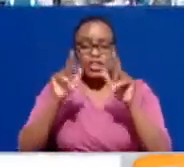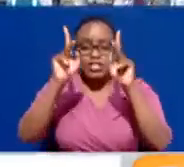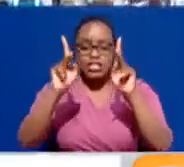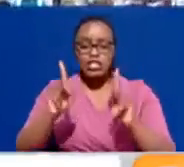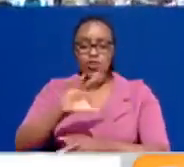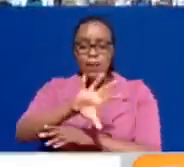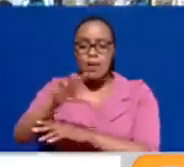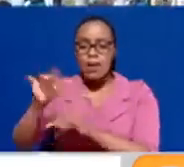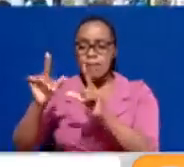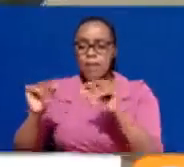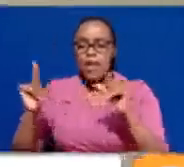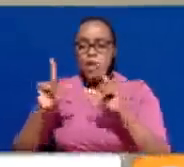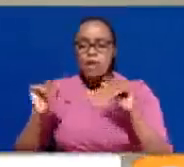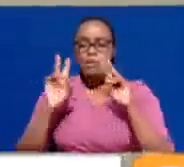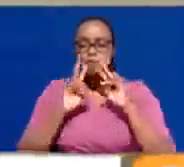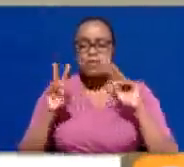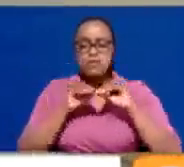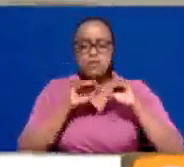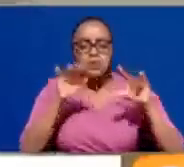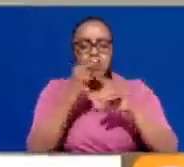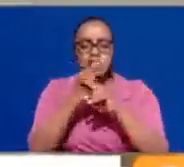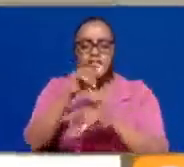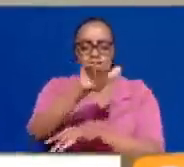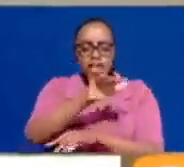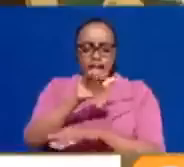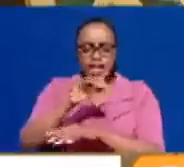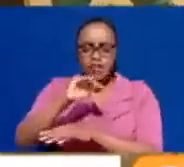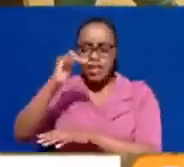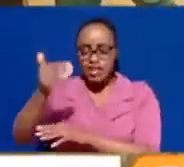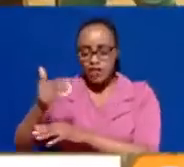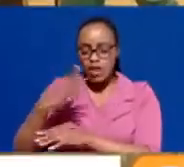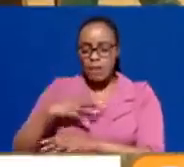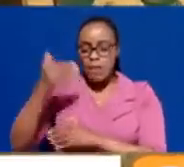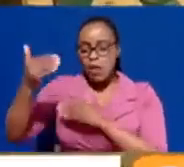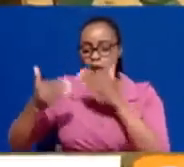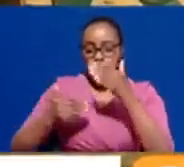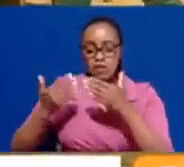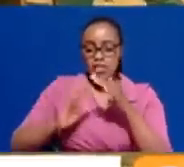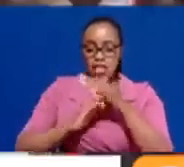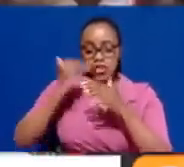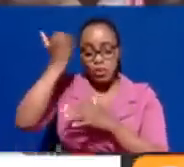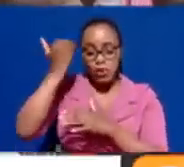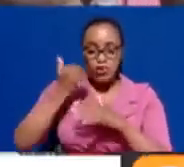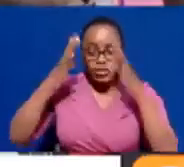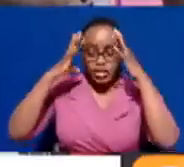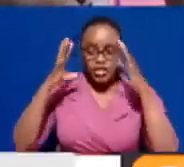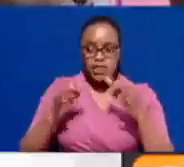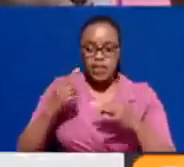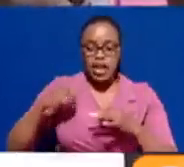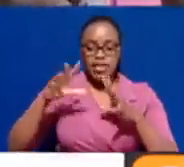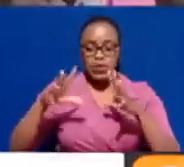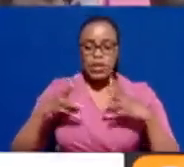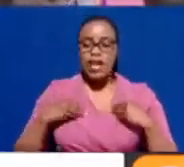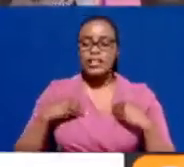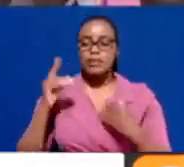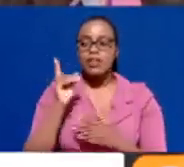County, messages of peace dominated across the streets with residents welcoming the verdict of the Supreme Court. Tumekubali na